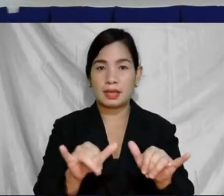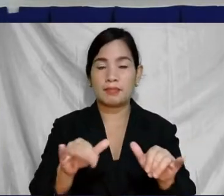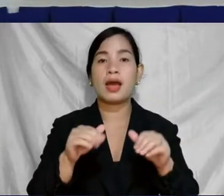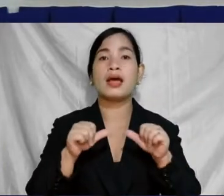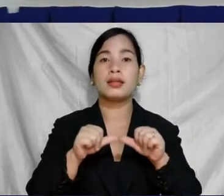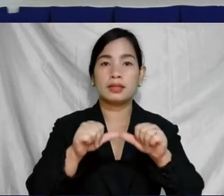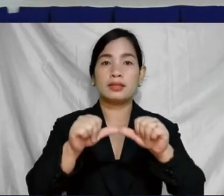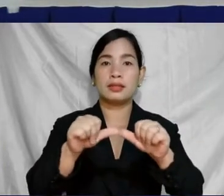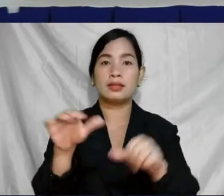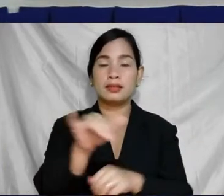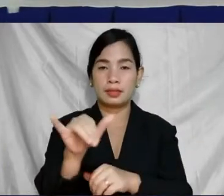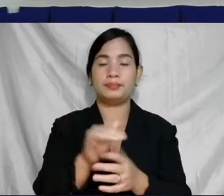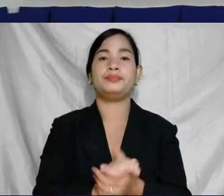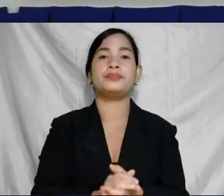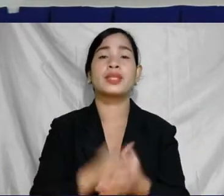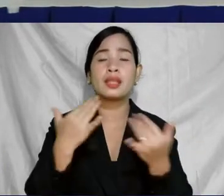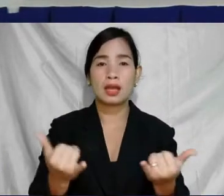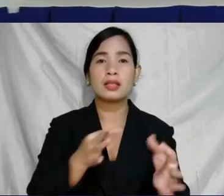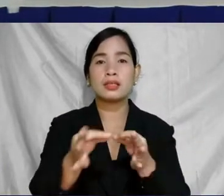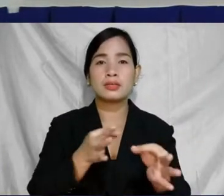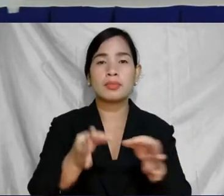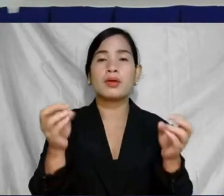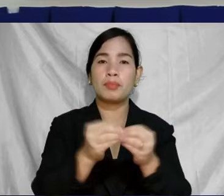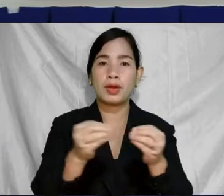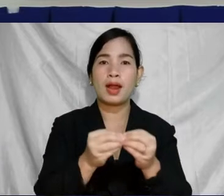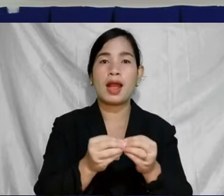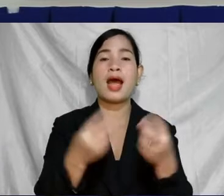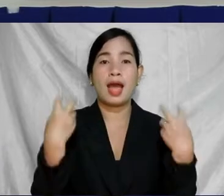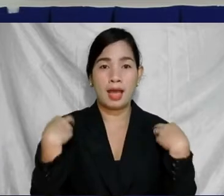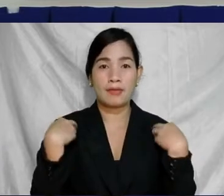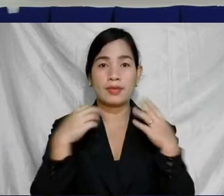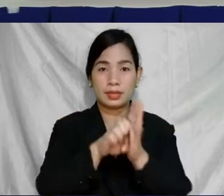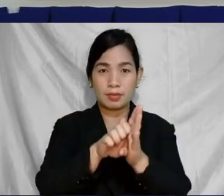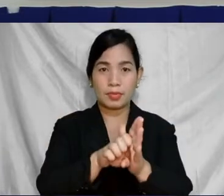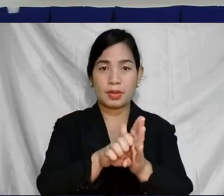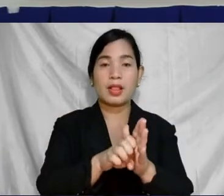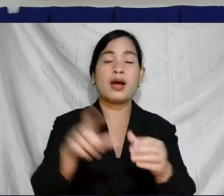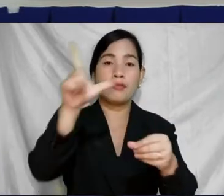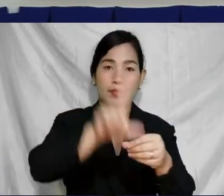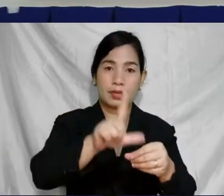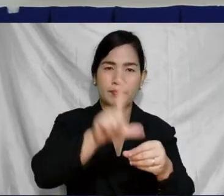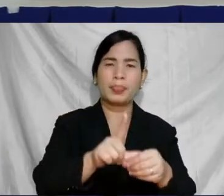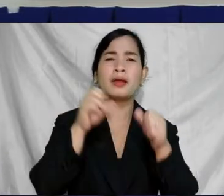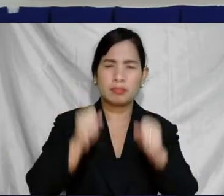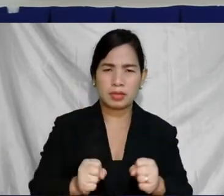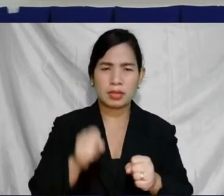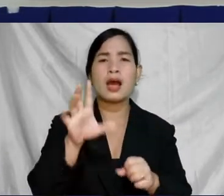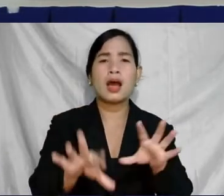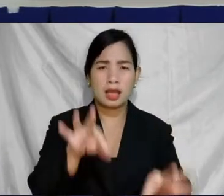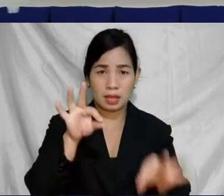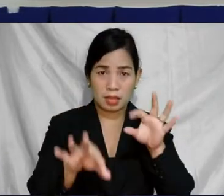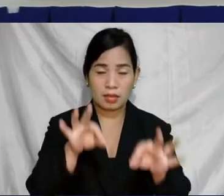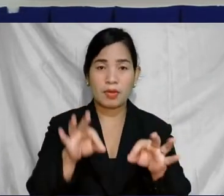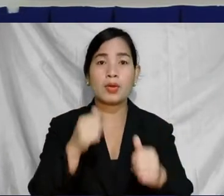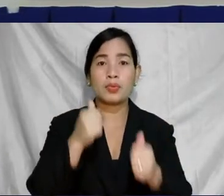explain further, I have here two samples of liquids. Can you help me identify which among them is an example of a pure